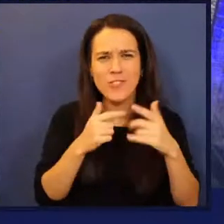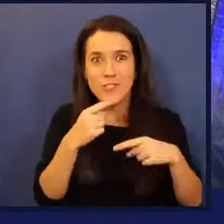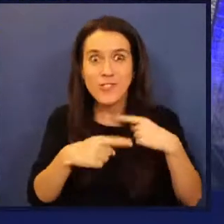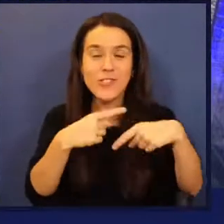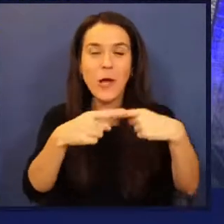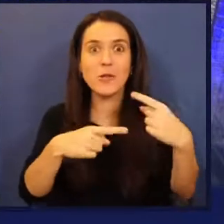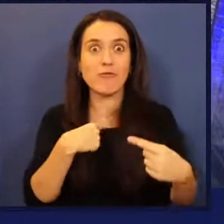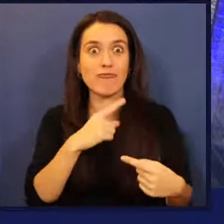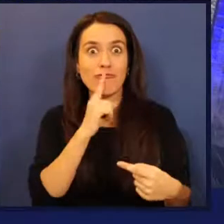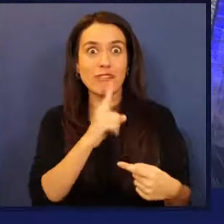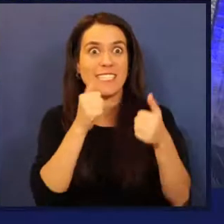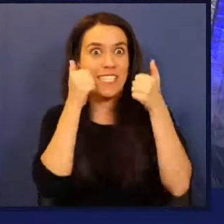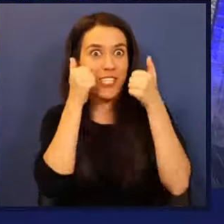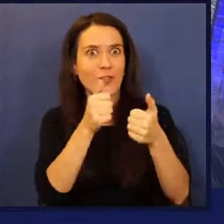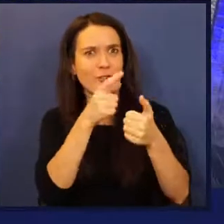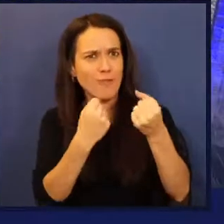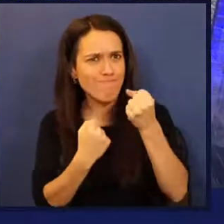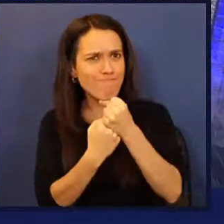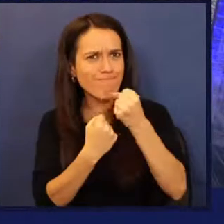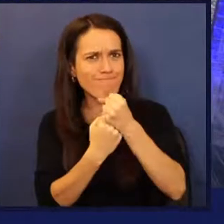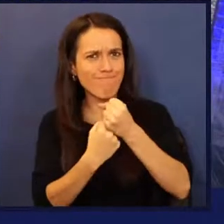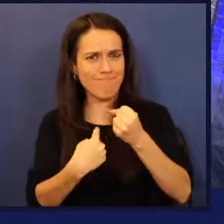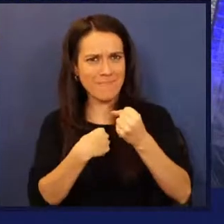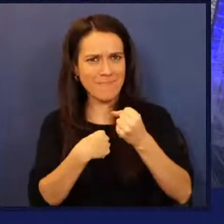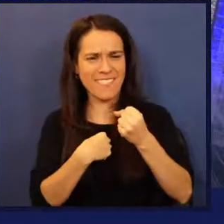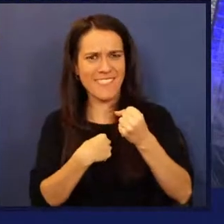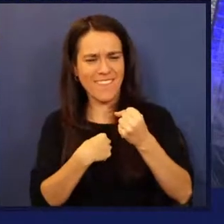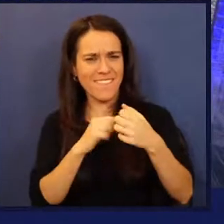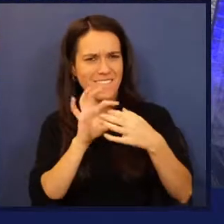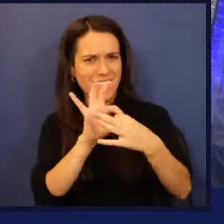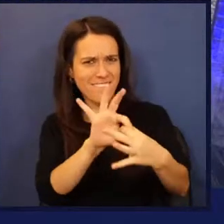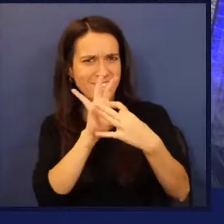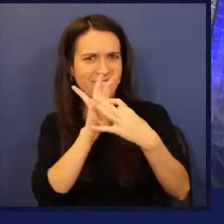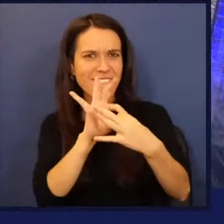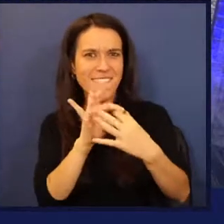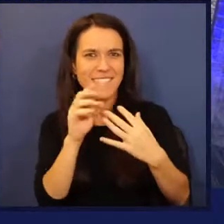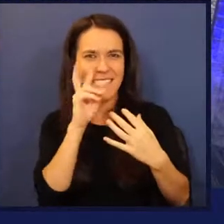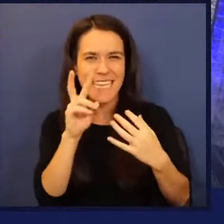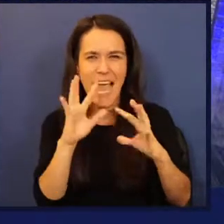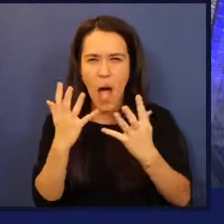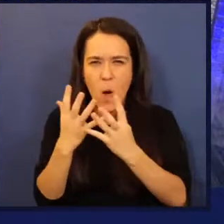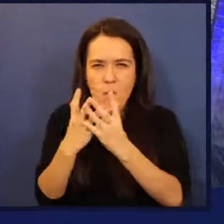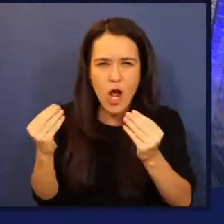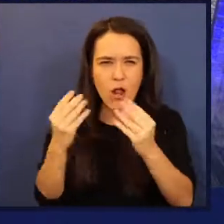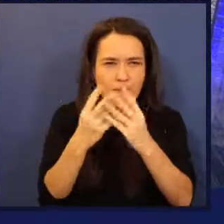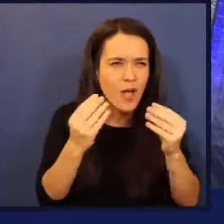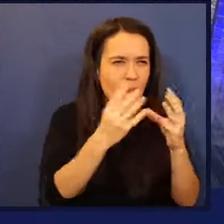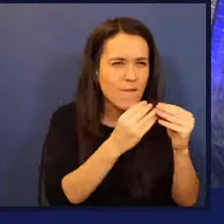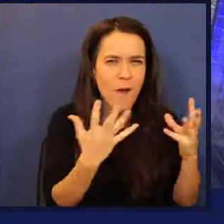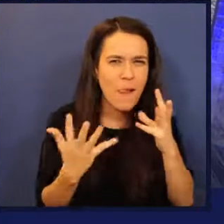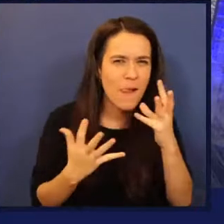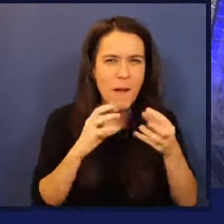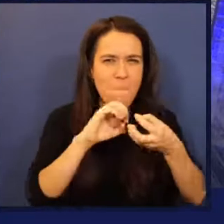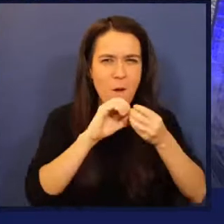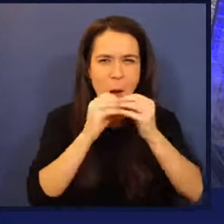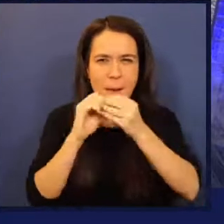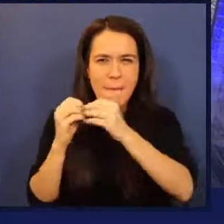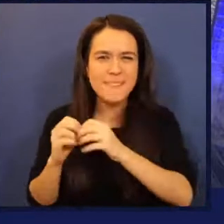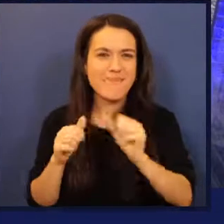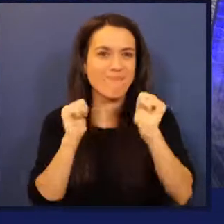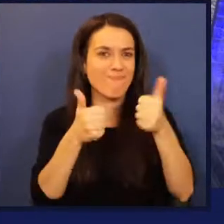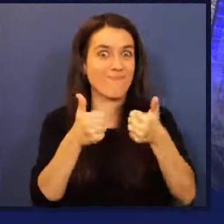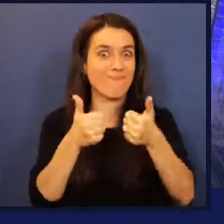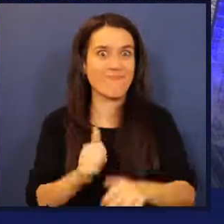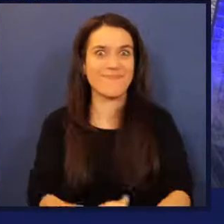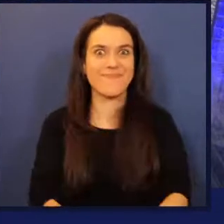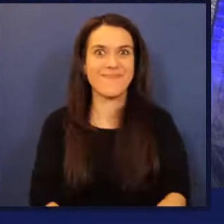that, you were supportive in us seeking out a solution to that problem. And so